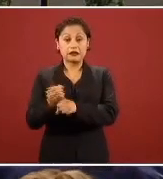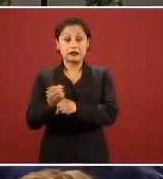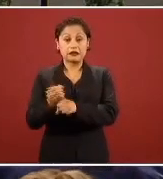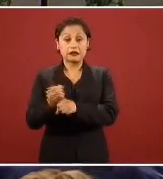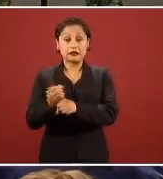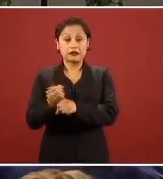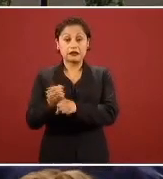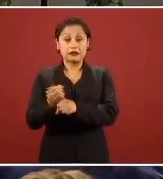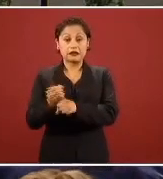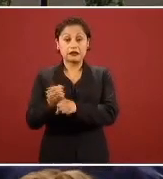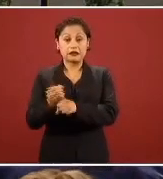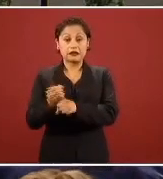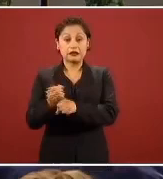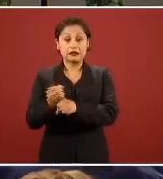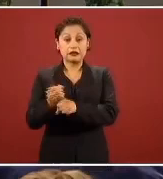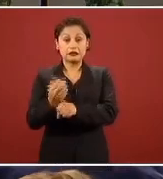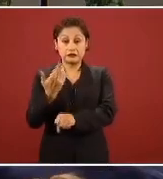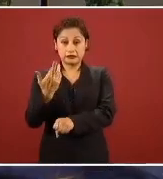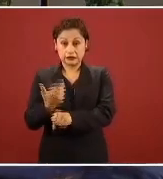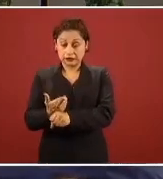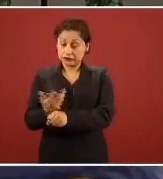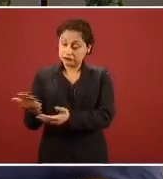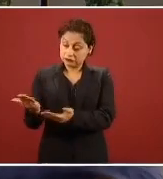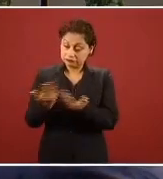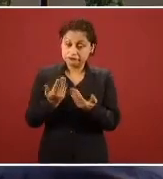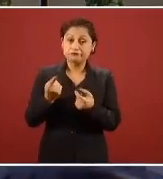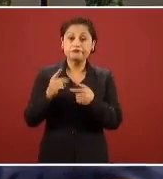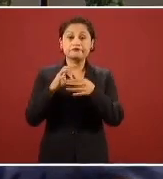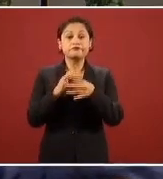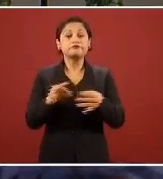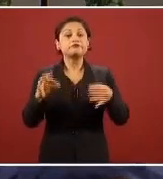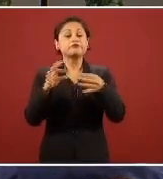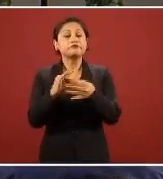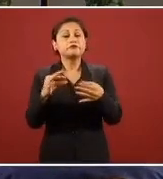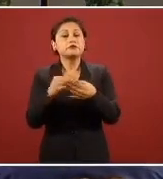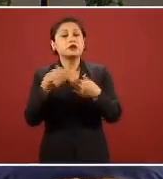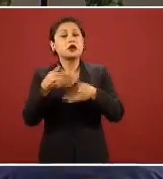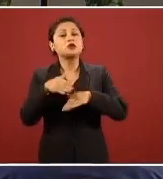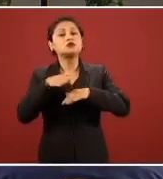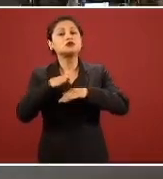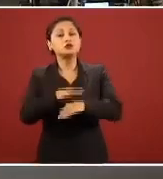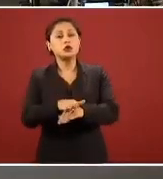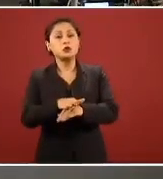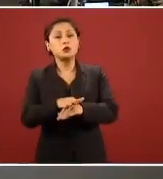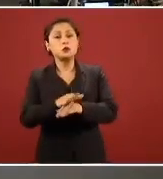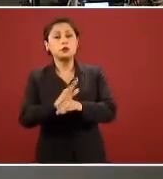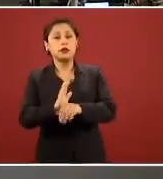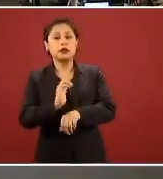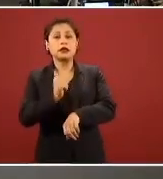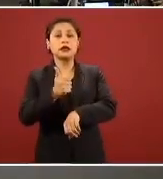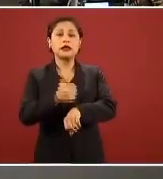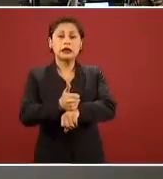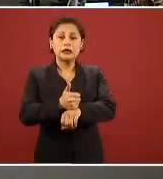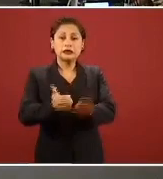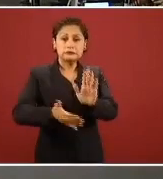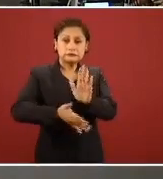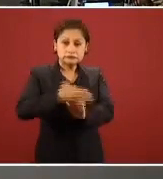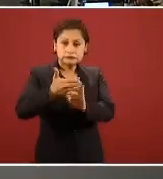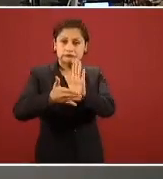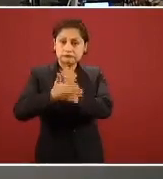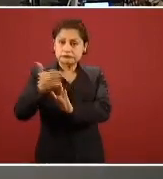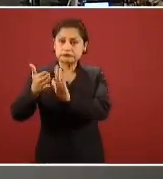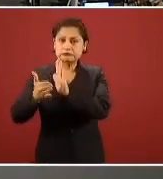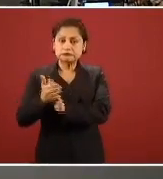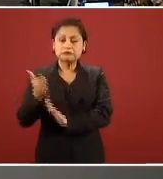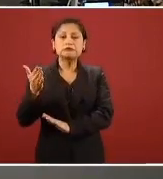General Secretary to inform us sobre las instalaciones, regarding the installations